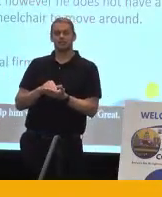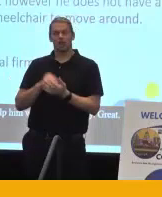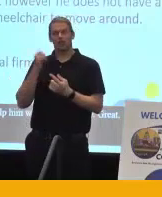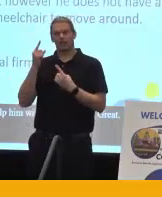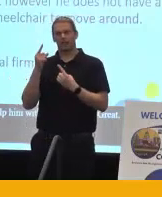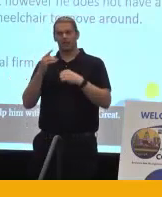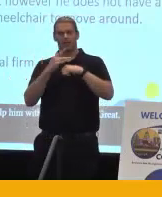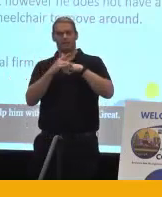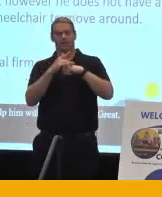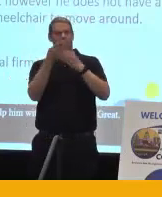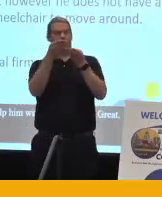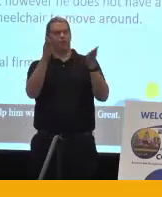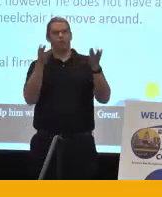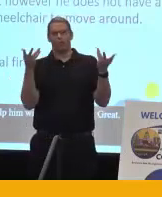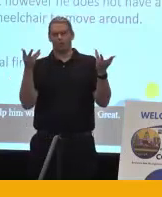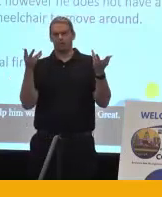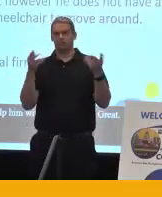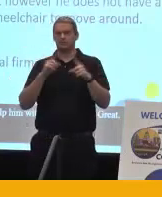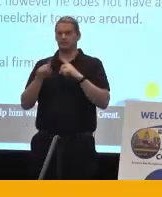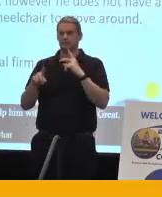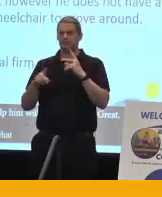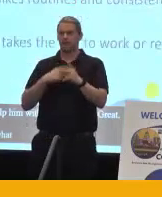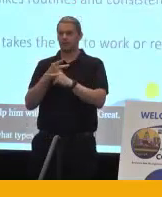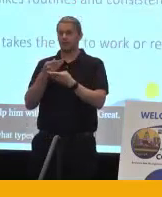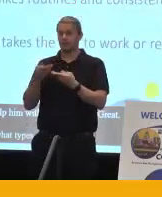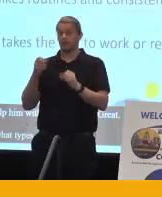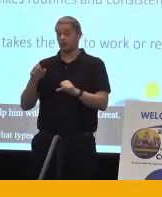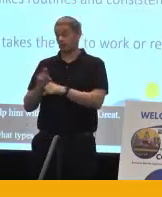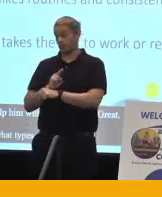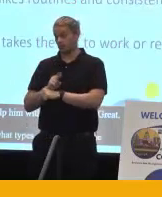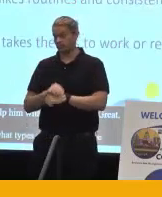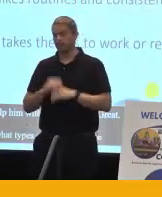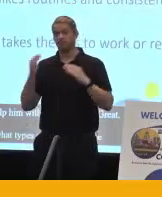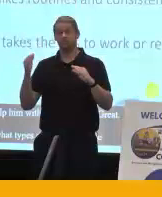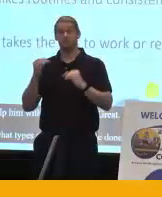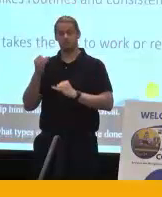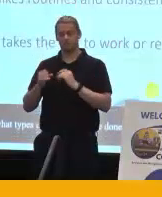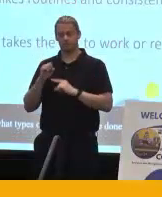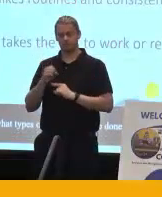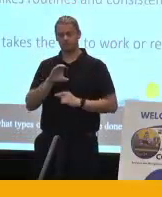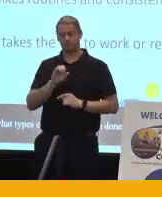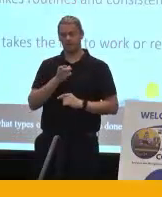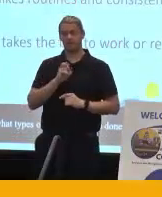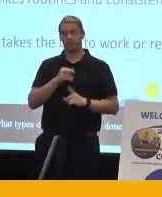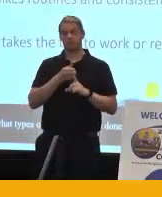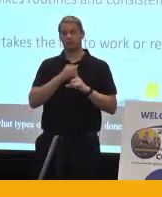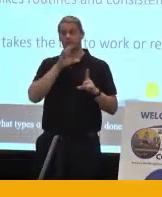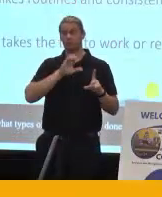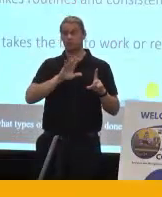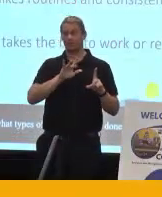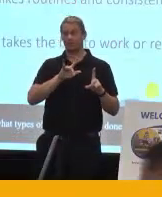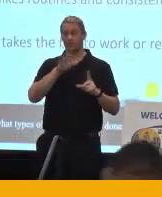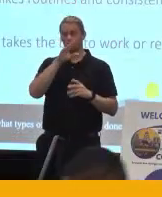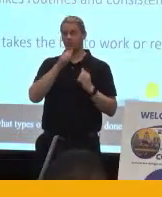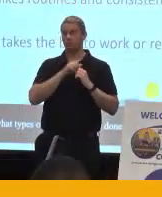things could be done. So the last scenario is Casper is a 25-year-old man with autism